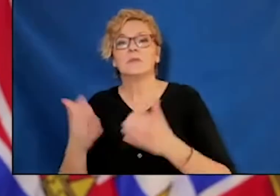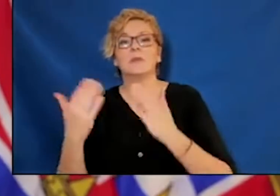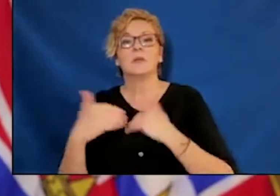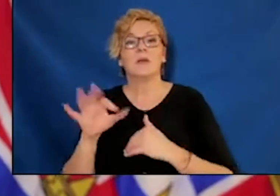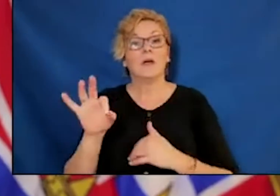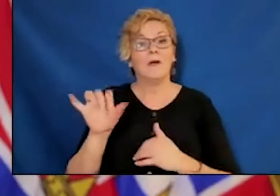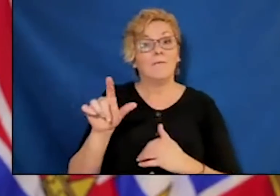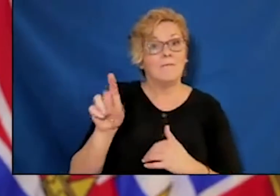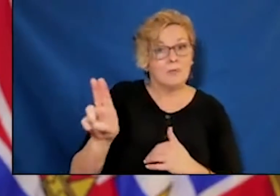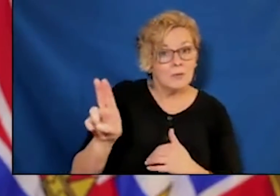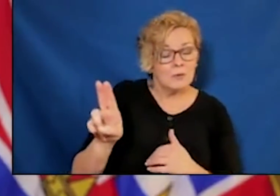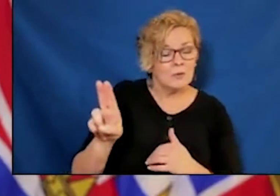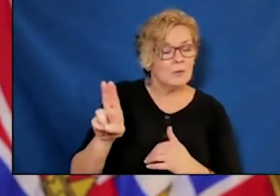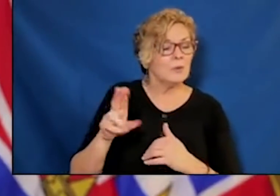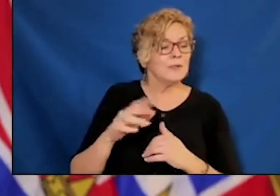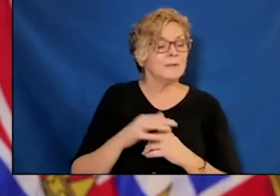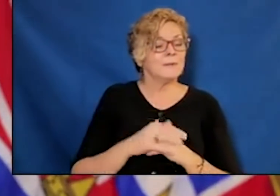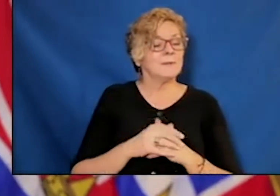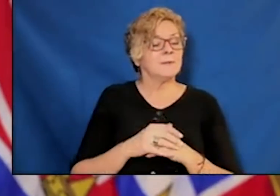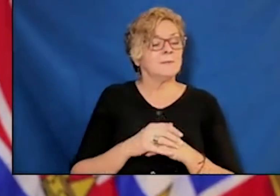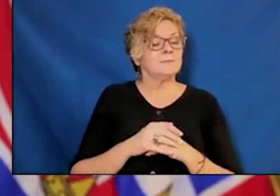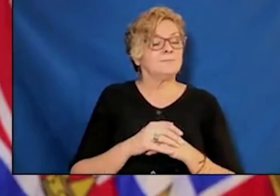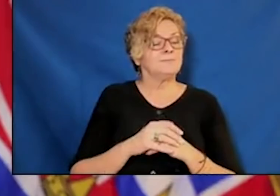2-ish, the R naught, so in the